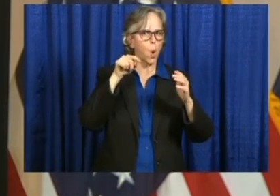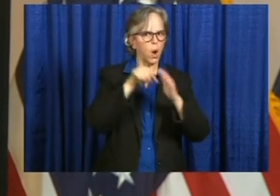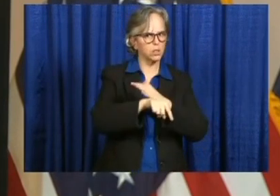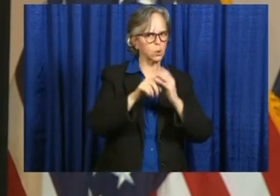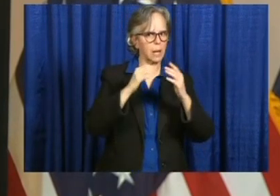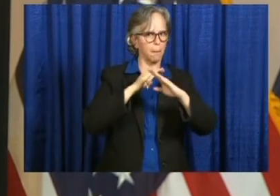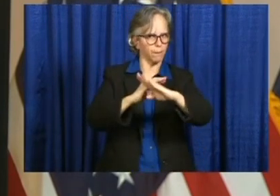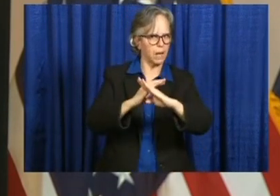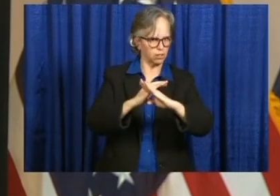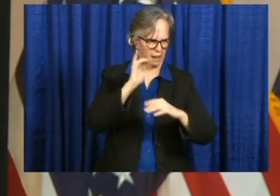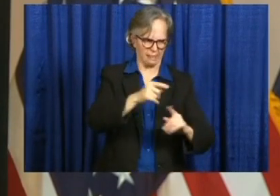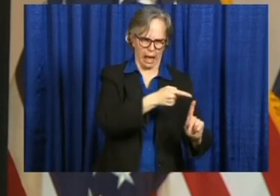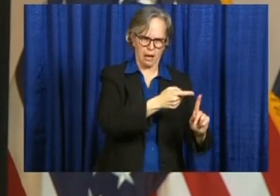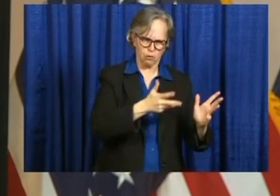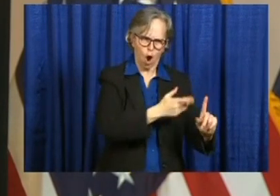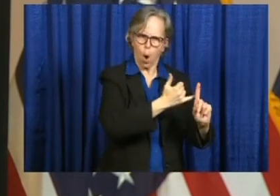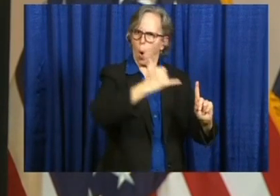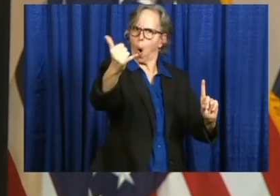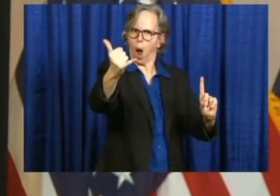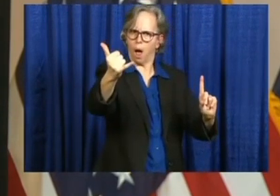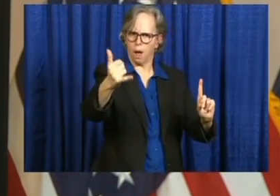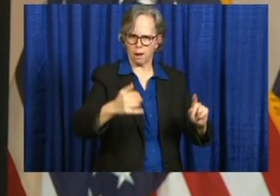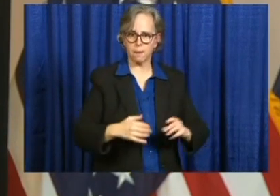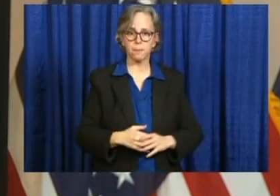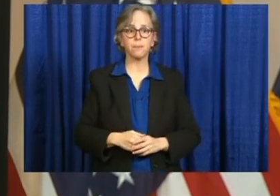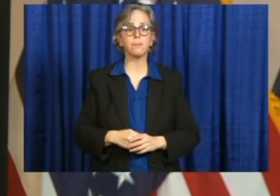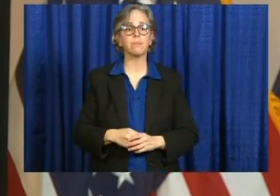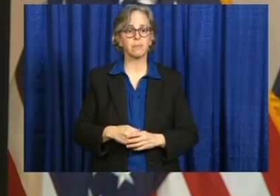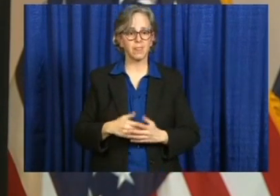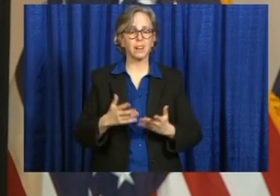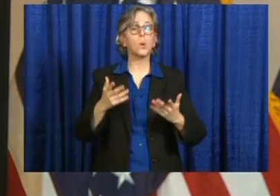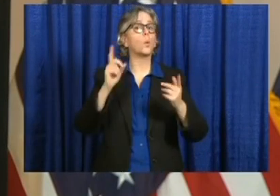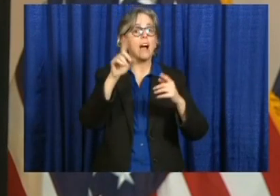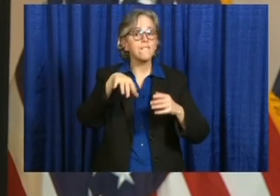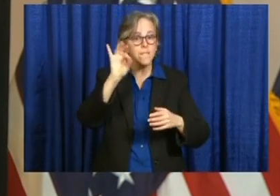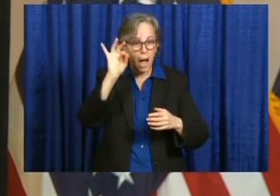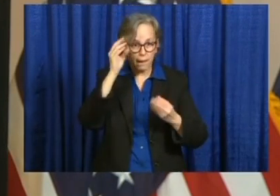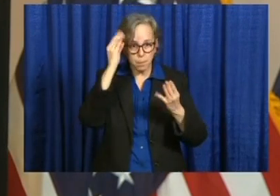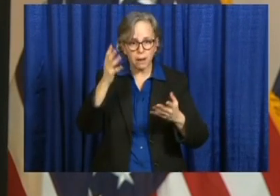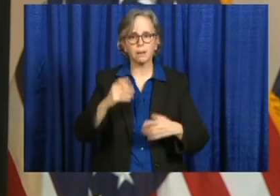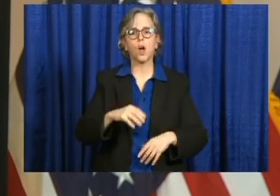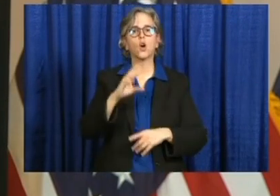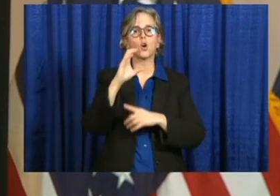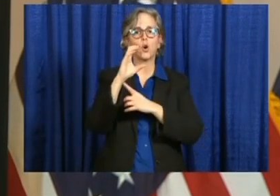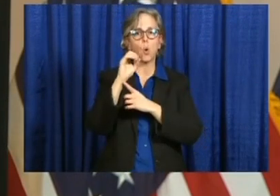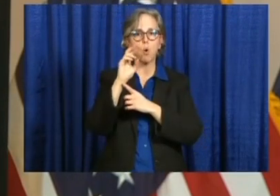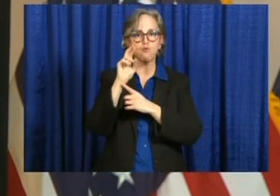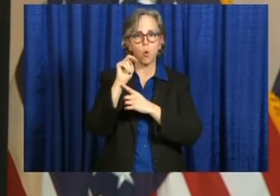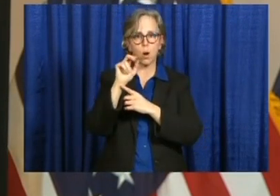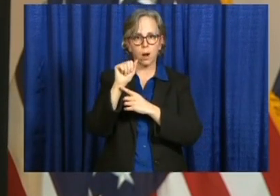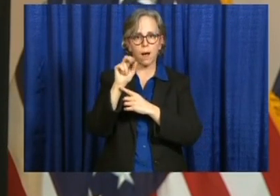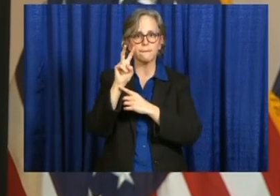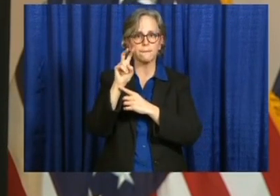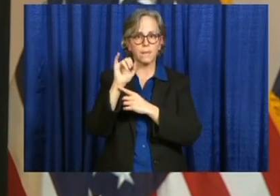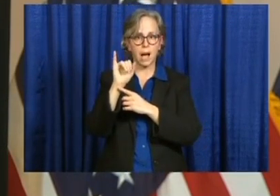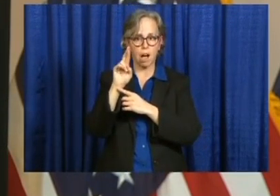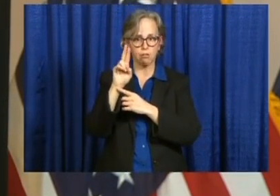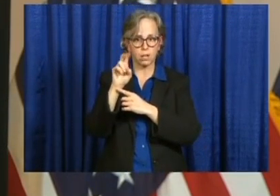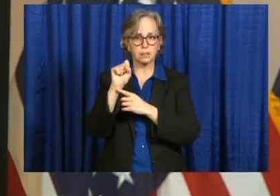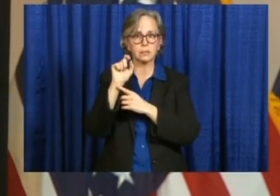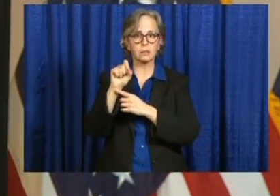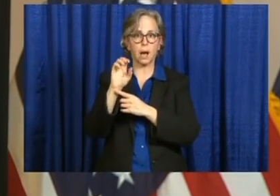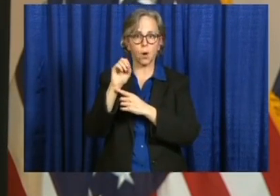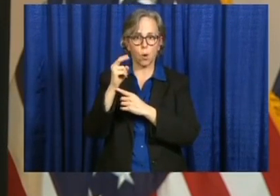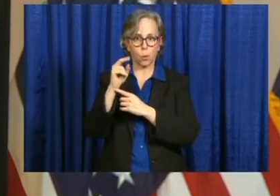coronavirus.ohio.gov website has some really helpful tips on managing COVID-19 related stress and anxiety. And